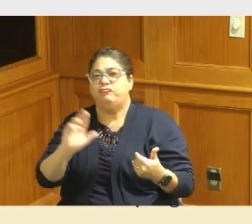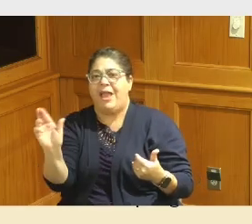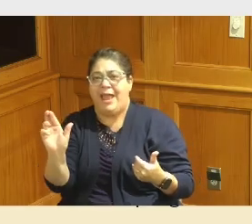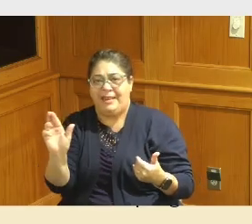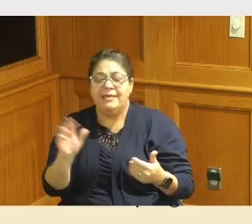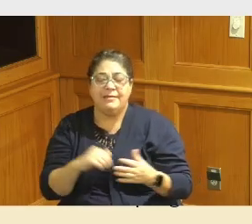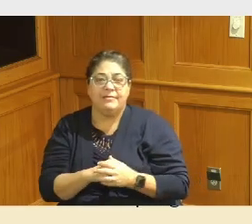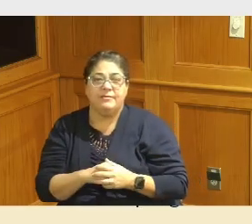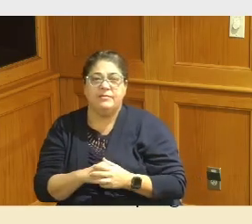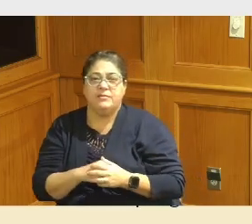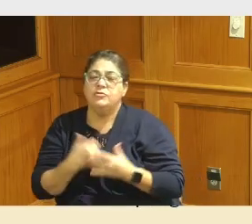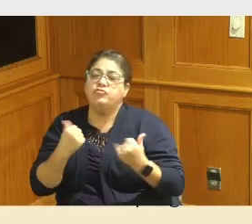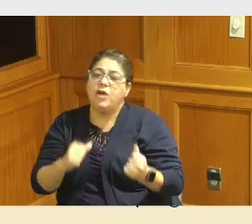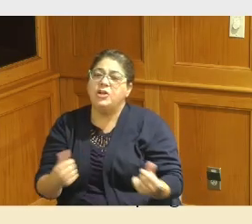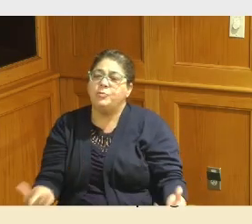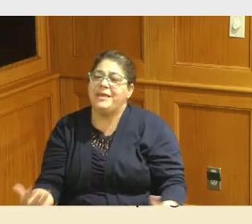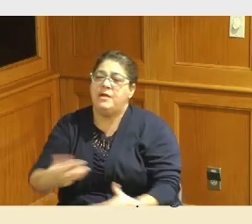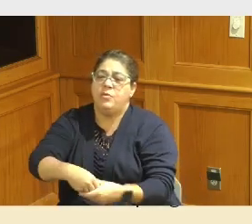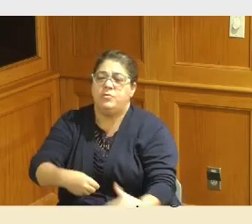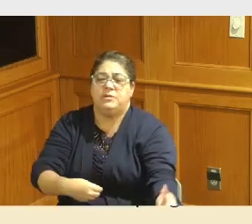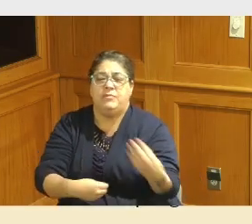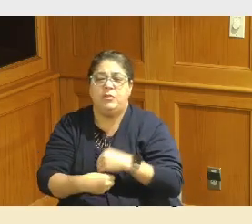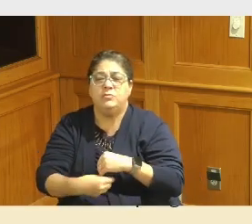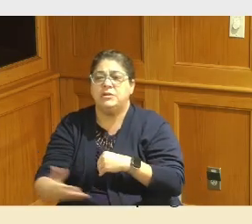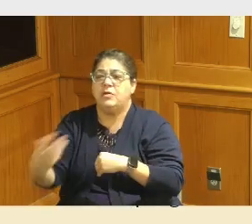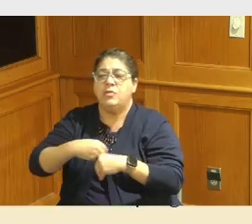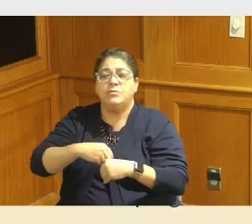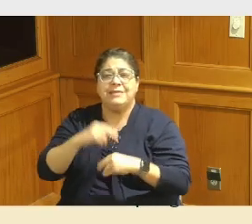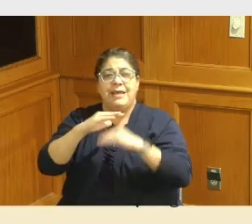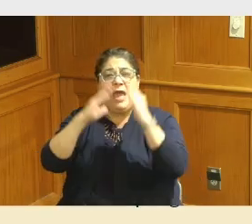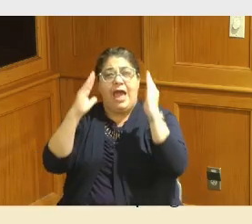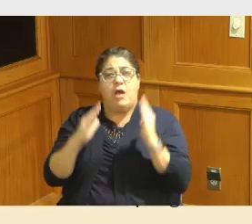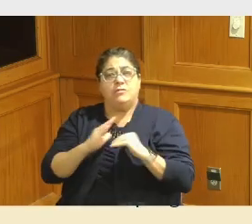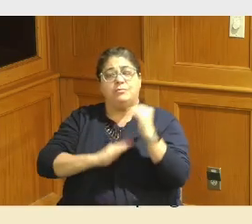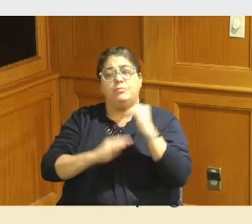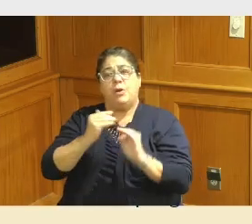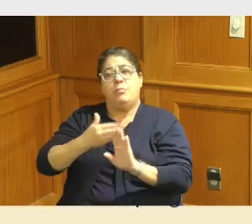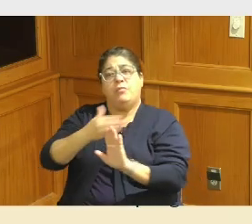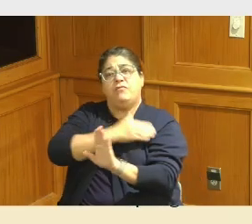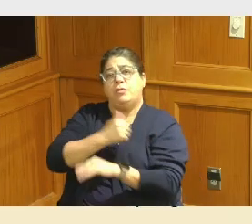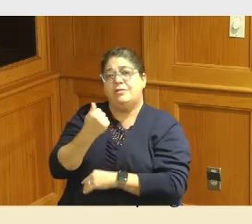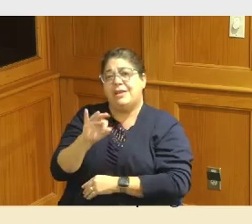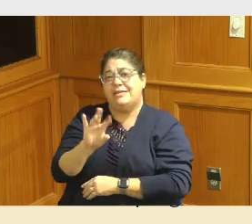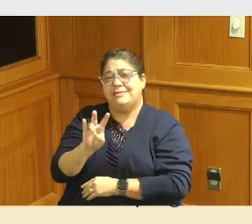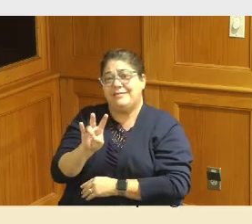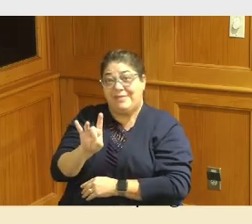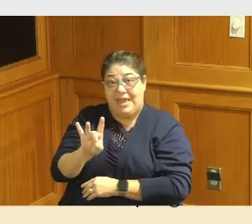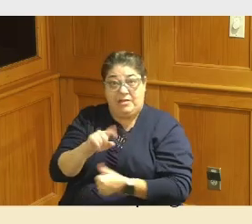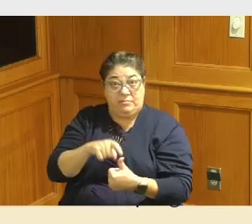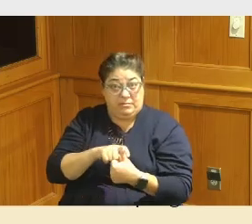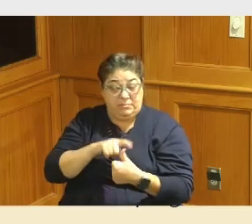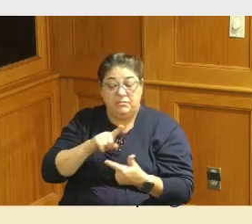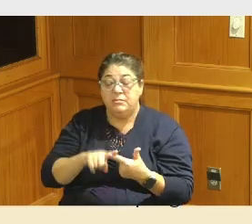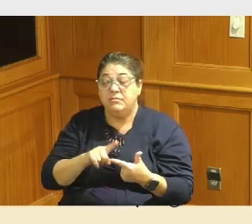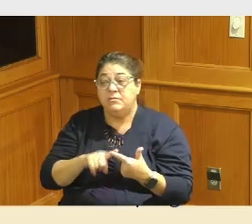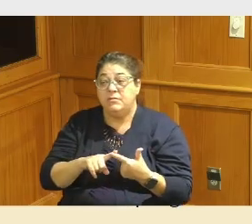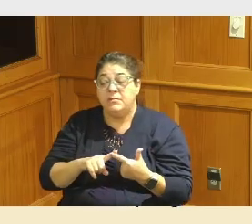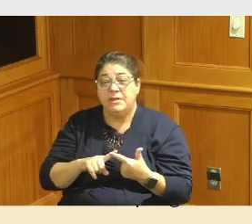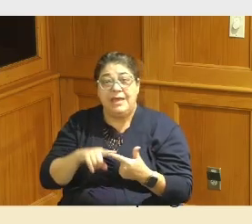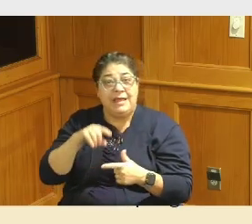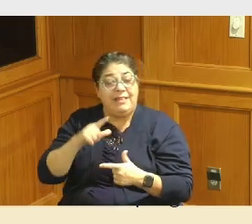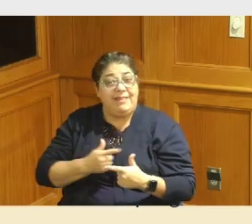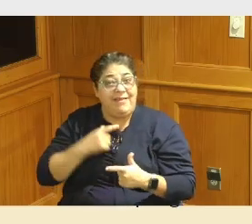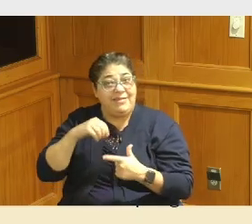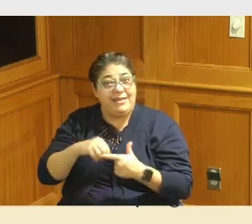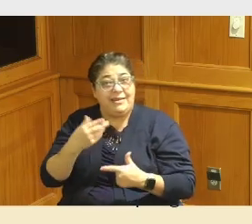as inclusive as possible with homes that were built before 1978 for homeowners that were in Hamilton County,